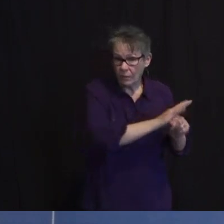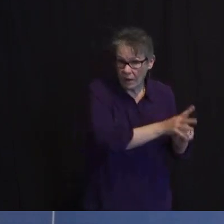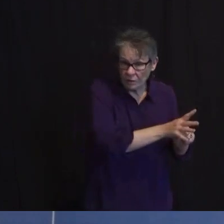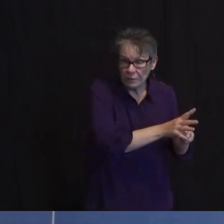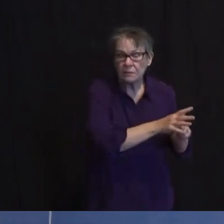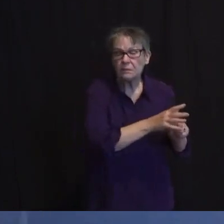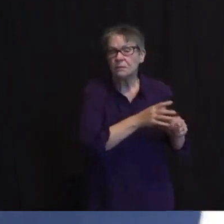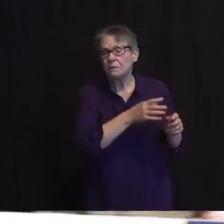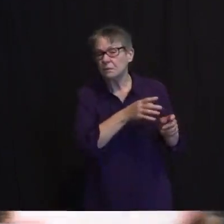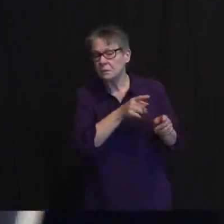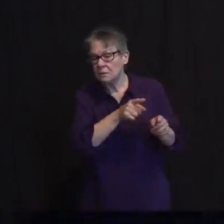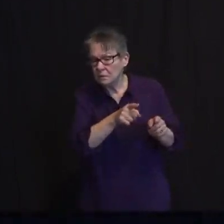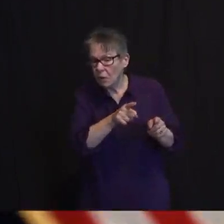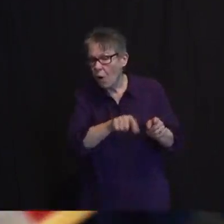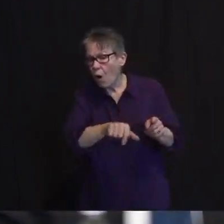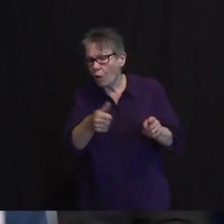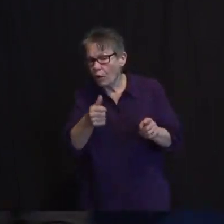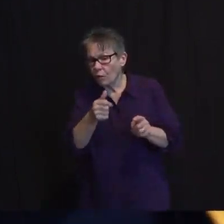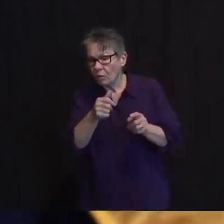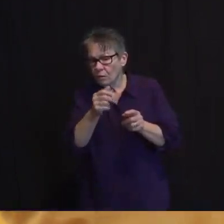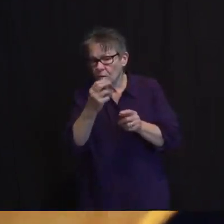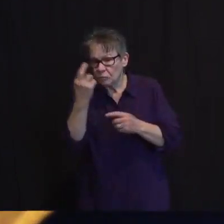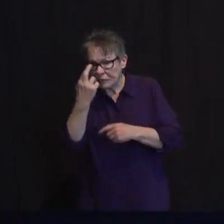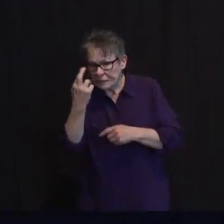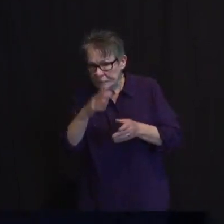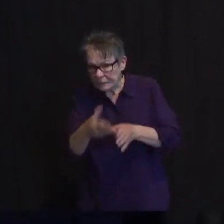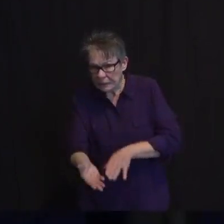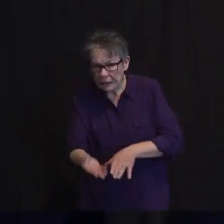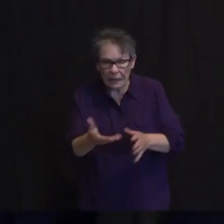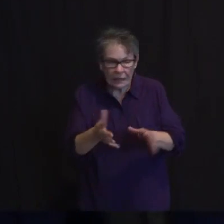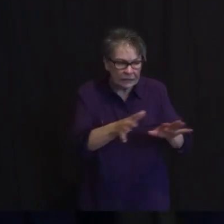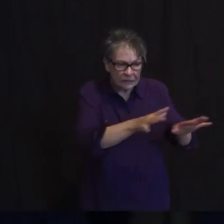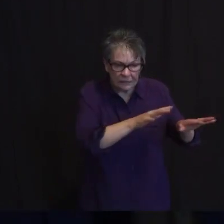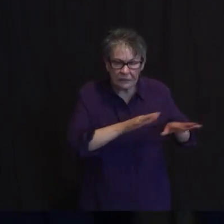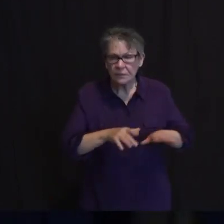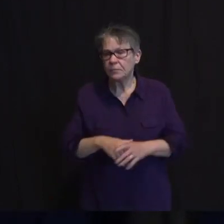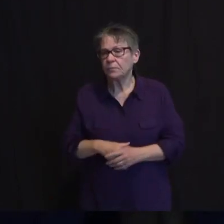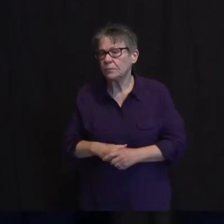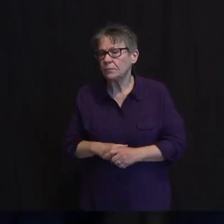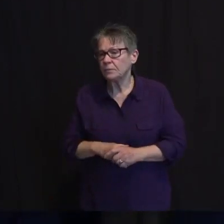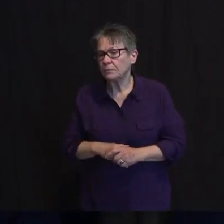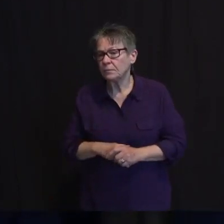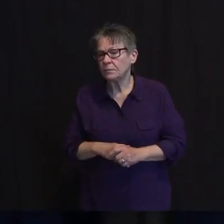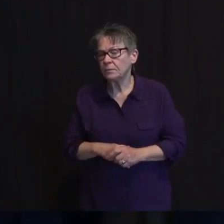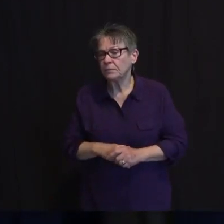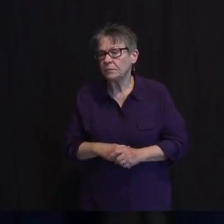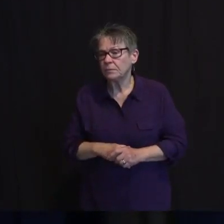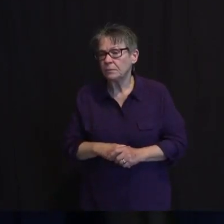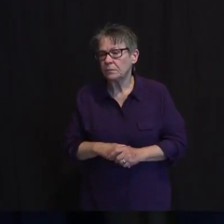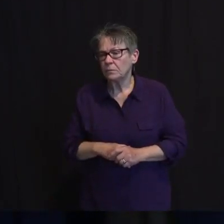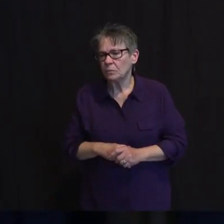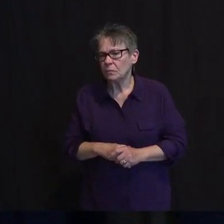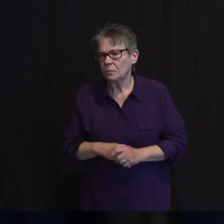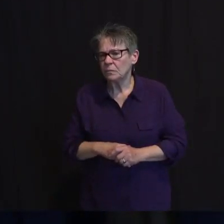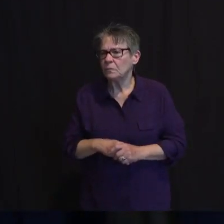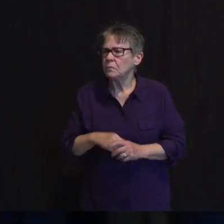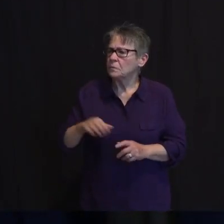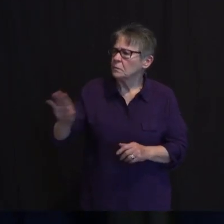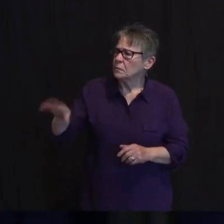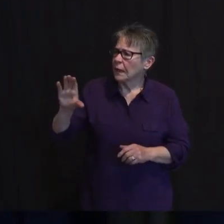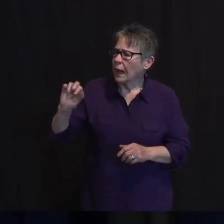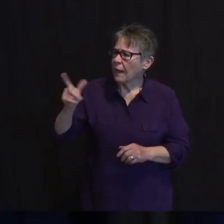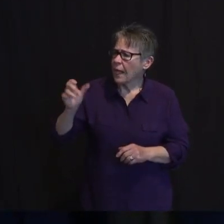just going to make a point that, and the commissioner, I'm sure, will agree, the reason why hospitals, especially in North Jersey, John, are going on divert is not because